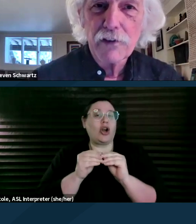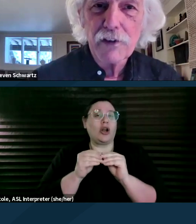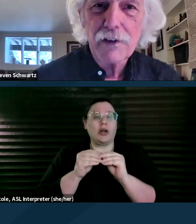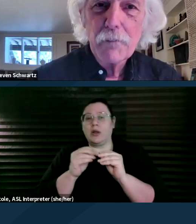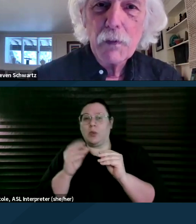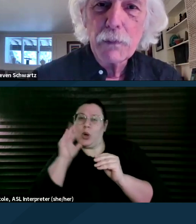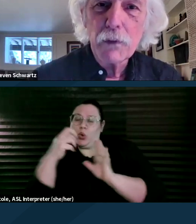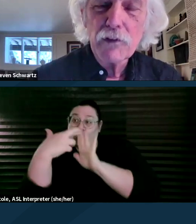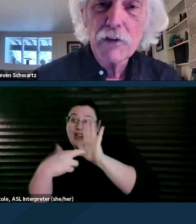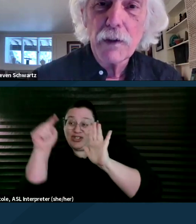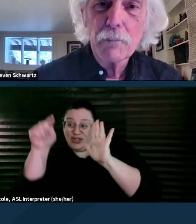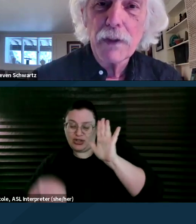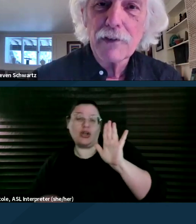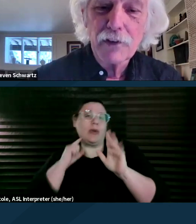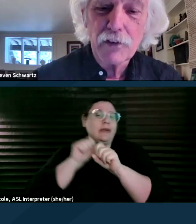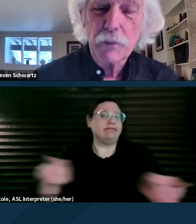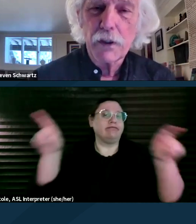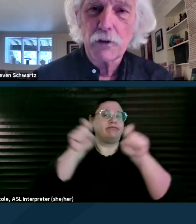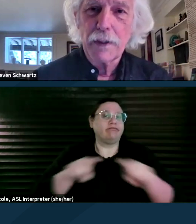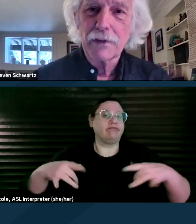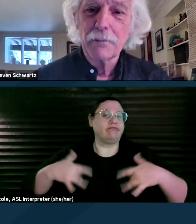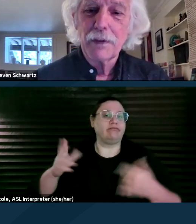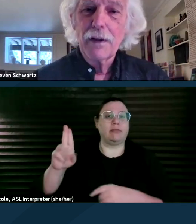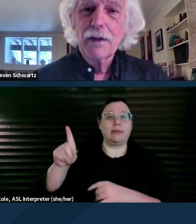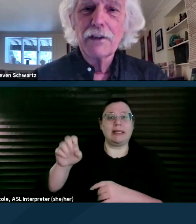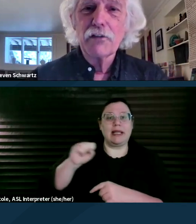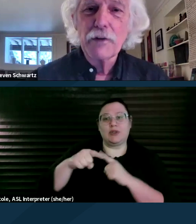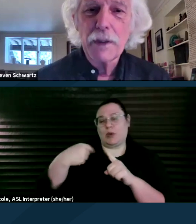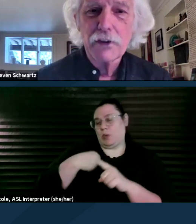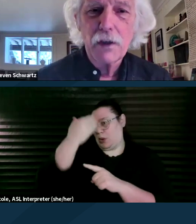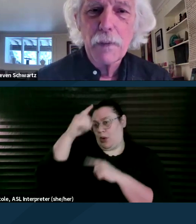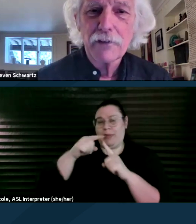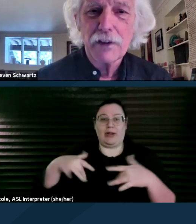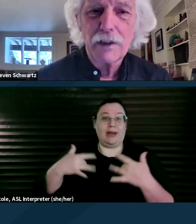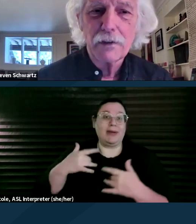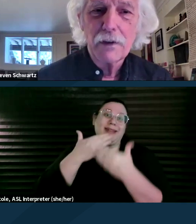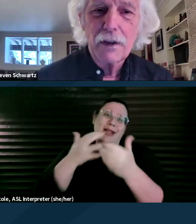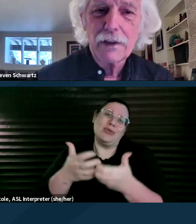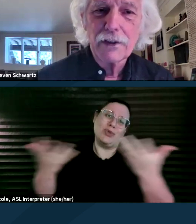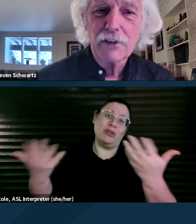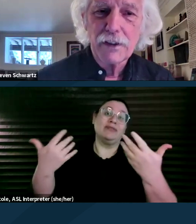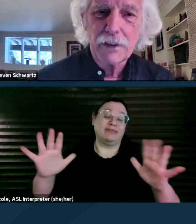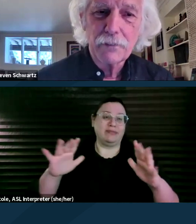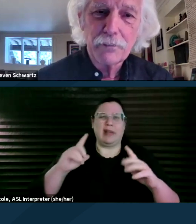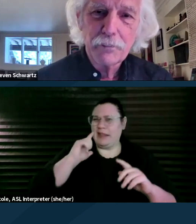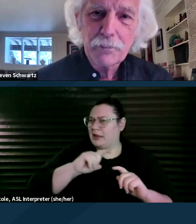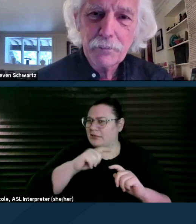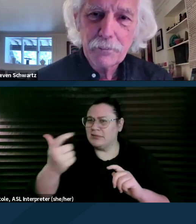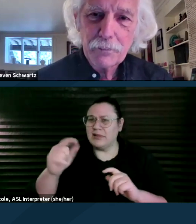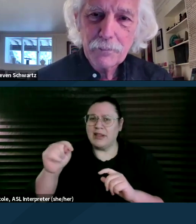who's registered, we will send you updates as soon as we know about them. Thanks very much, and I'll pass it on, I think, to